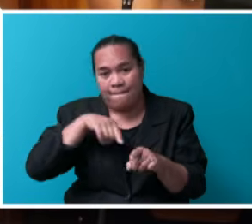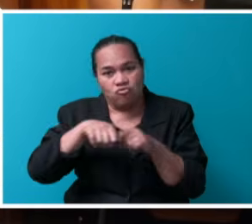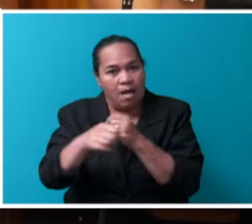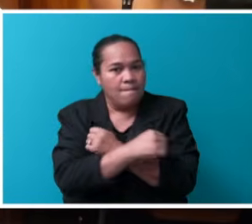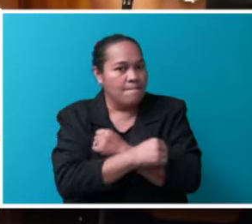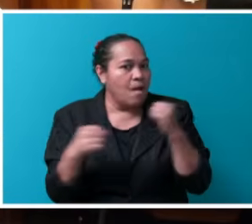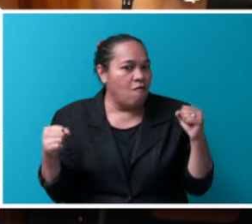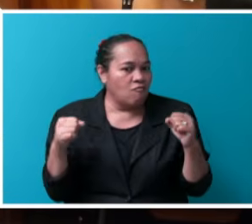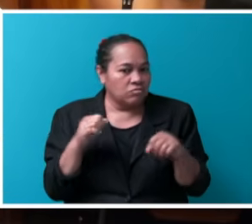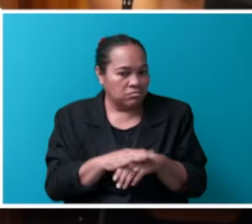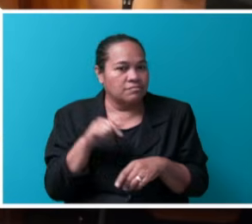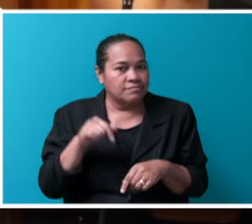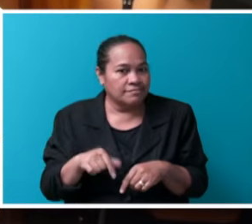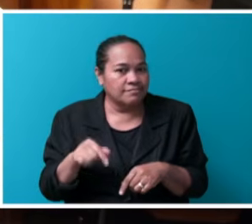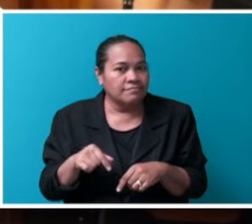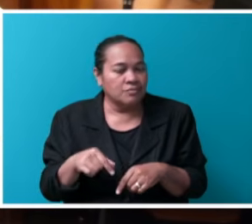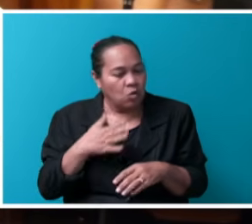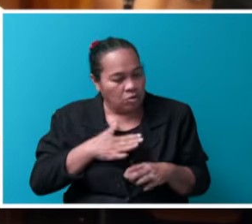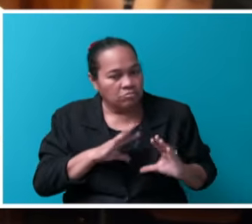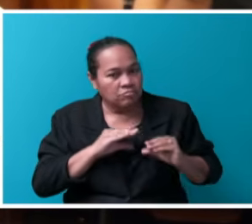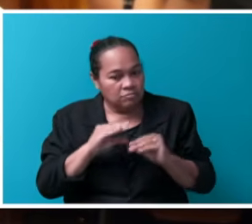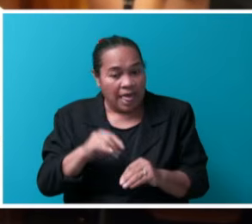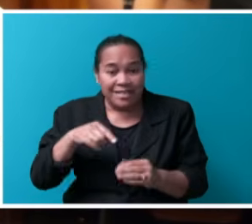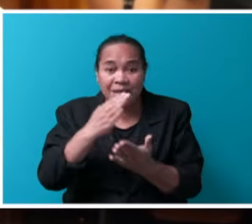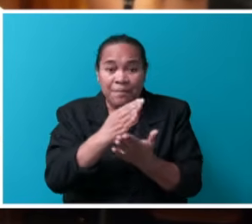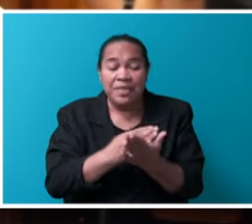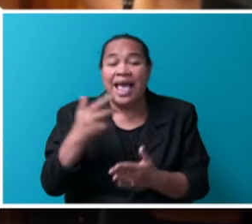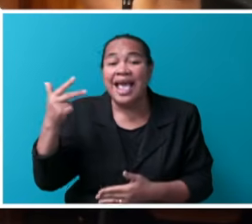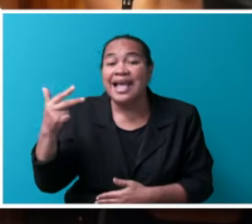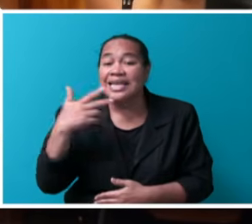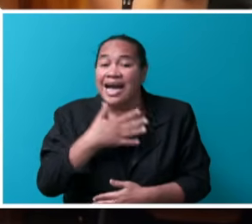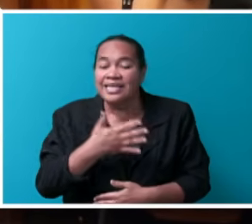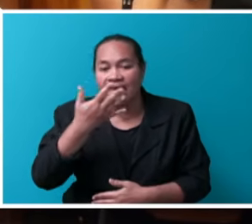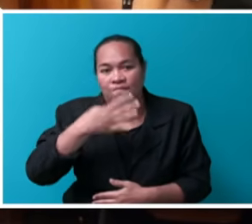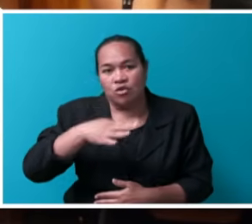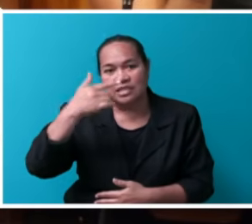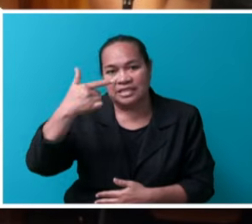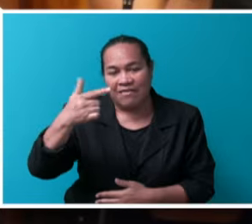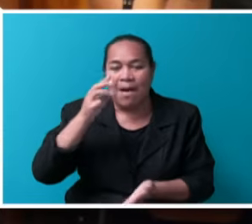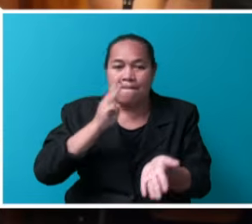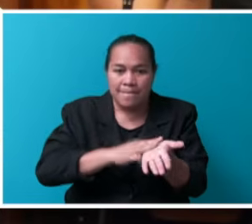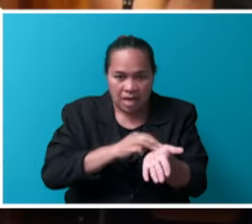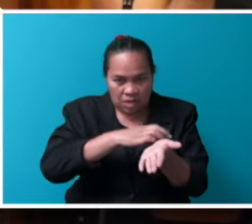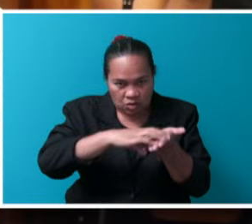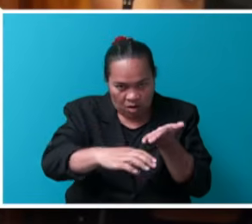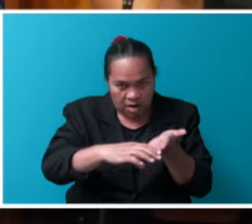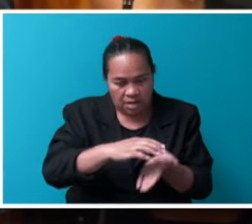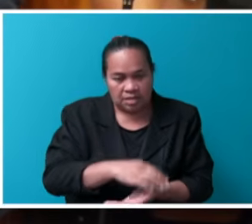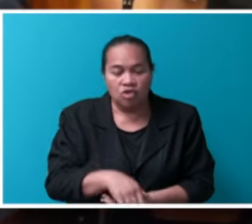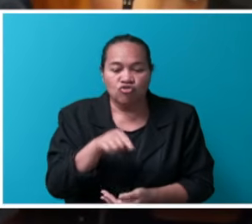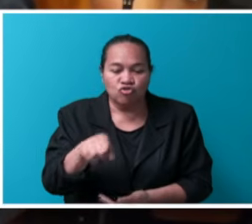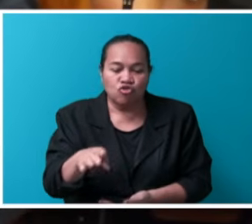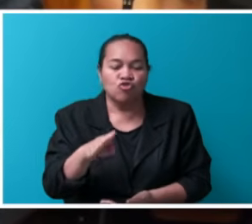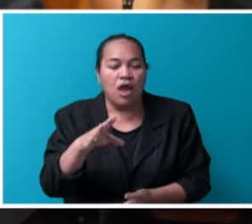nation. In this budget, we are allocating $847 million to the education